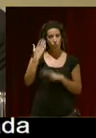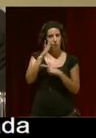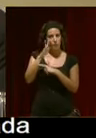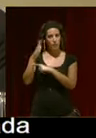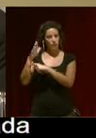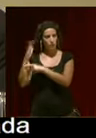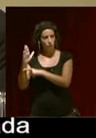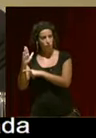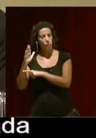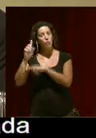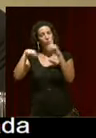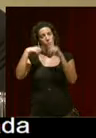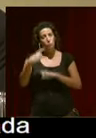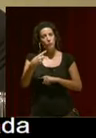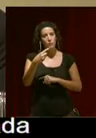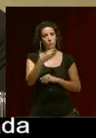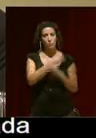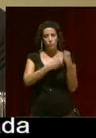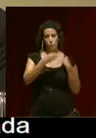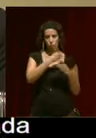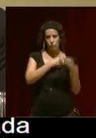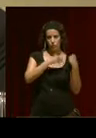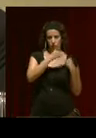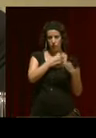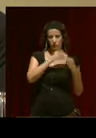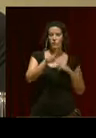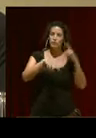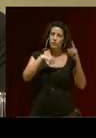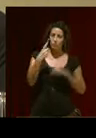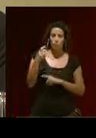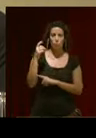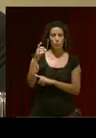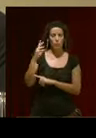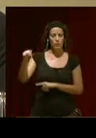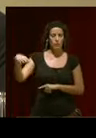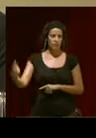we will introduce the speakers. Then there will be a Q&A session.